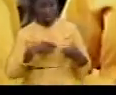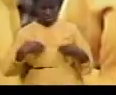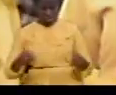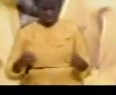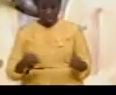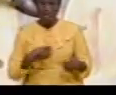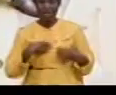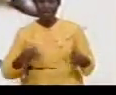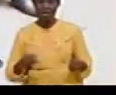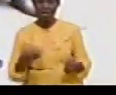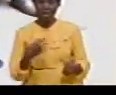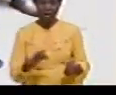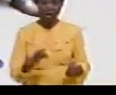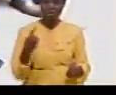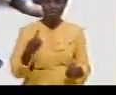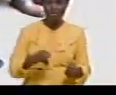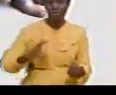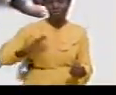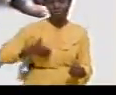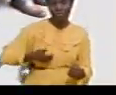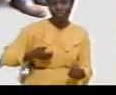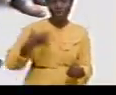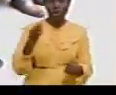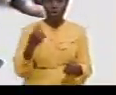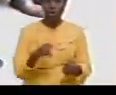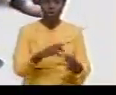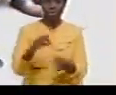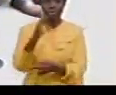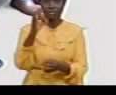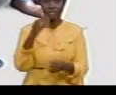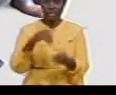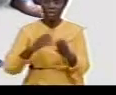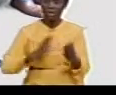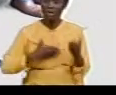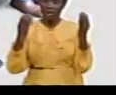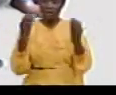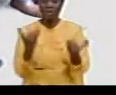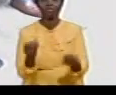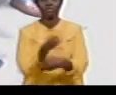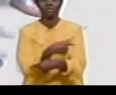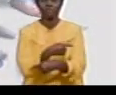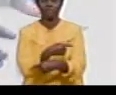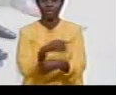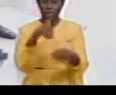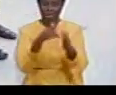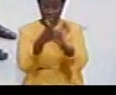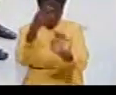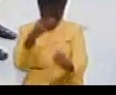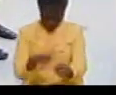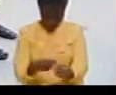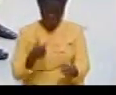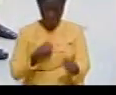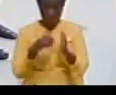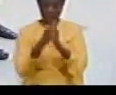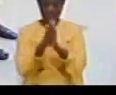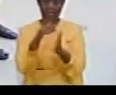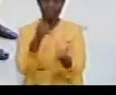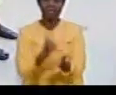Healing of the spirit. In our celebration today, in Jesus' name, we pray.